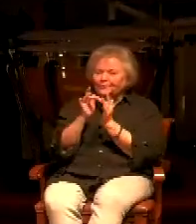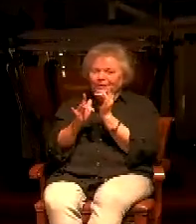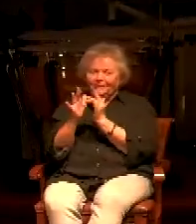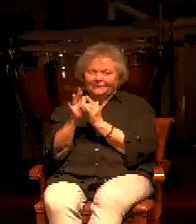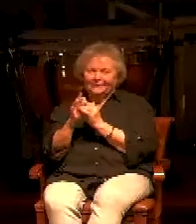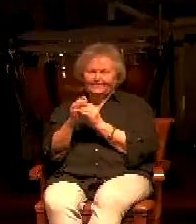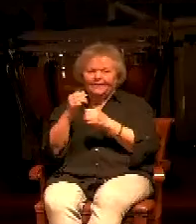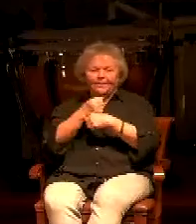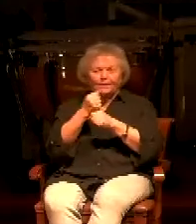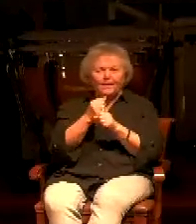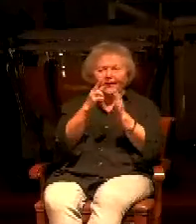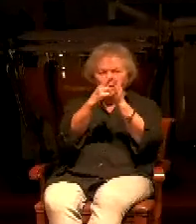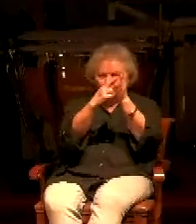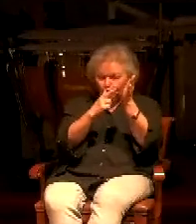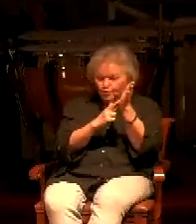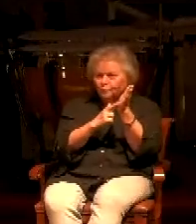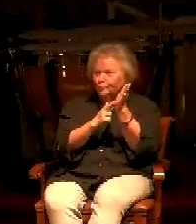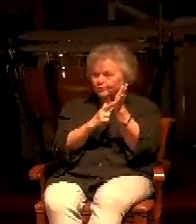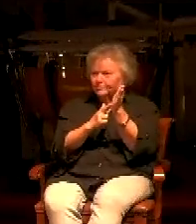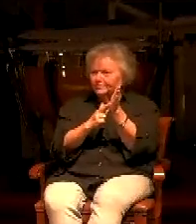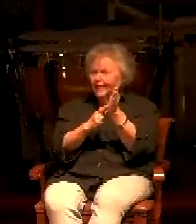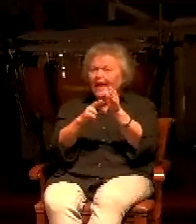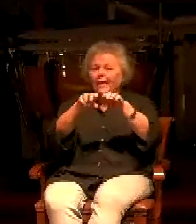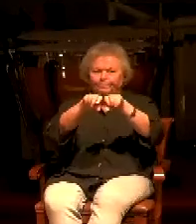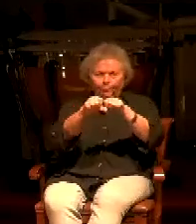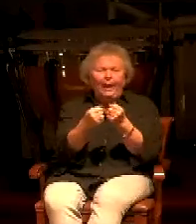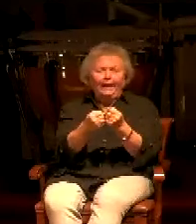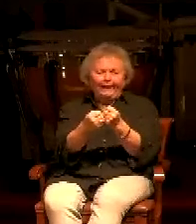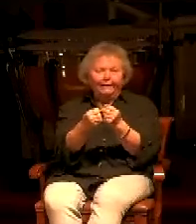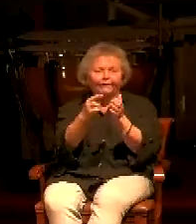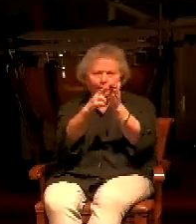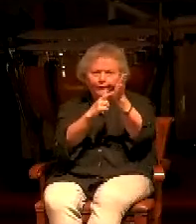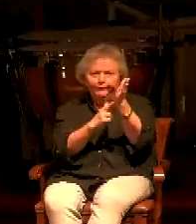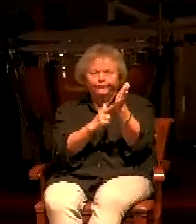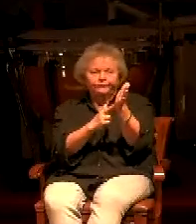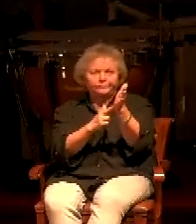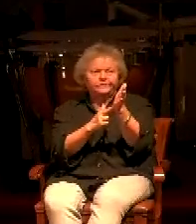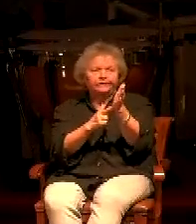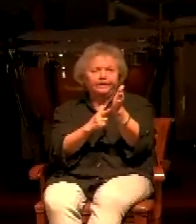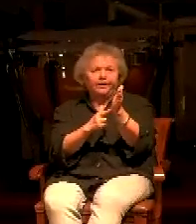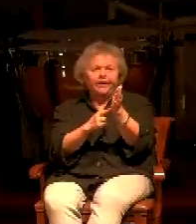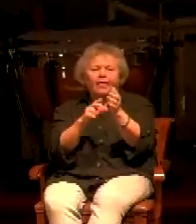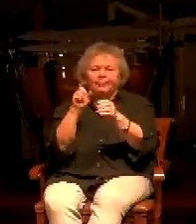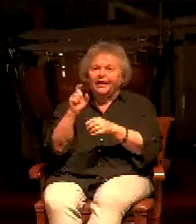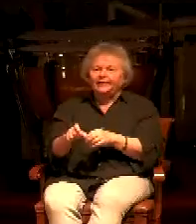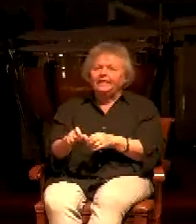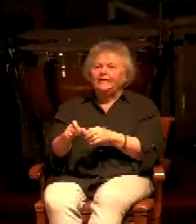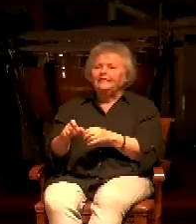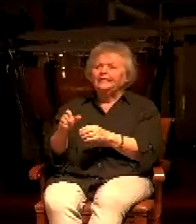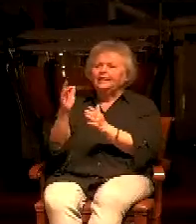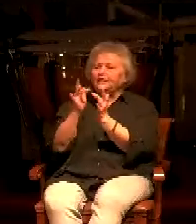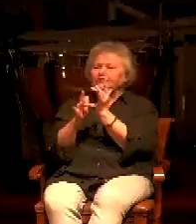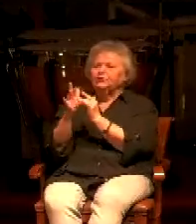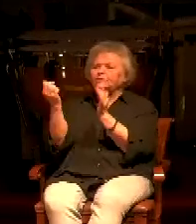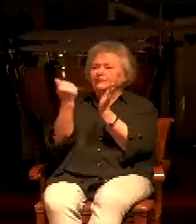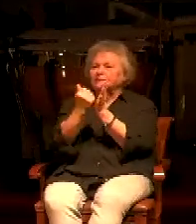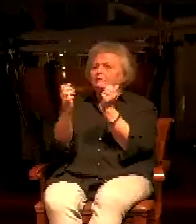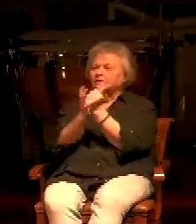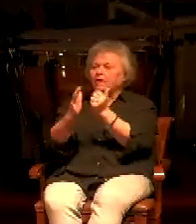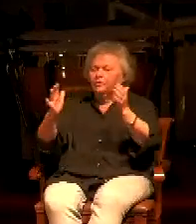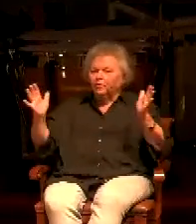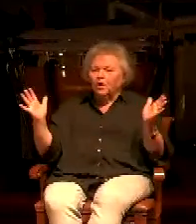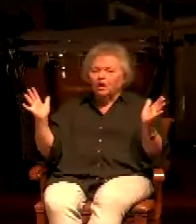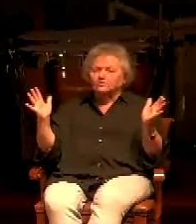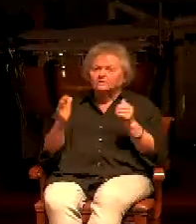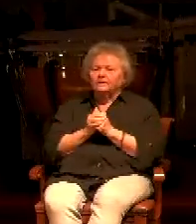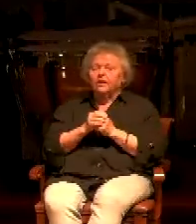their own customs and their codes in order to get Jesus on the cross. And they have to work fast because the Romans' court will open at daylight